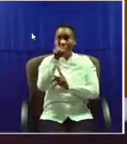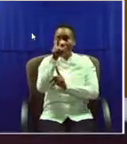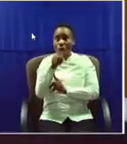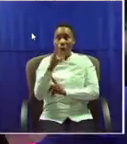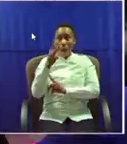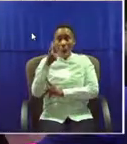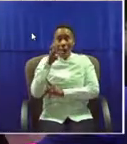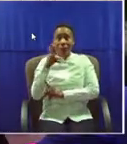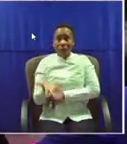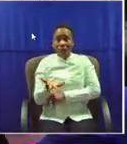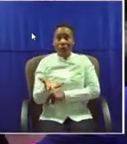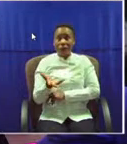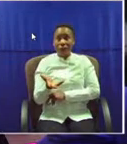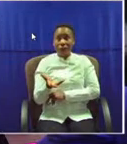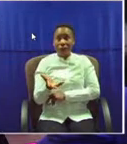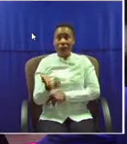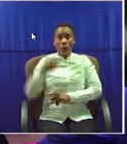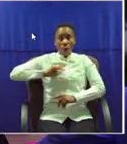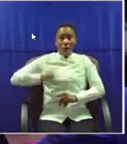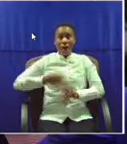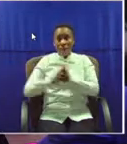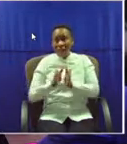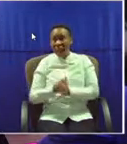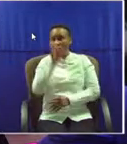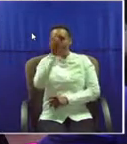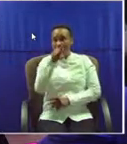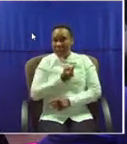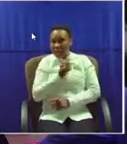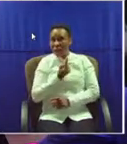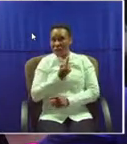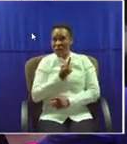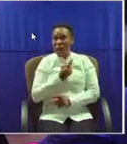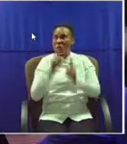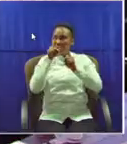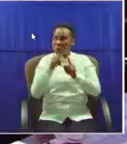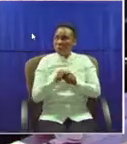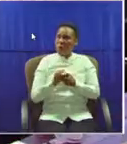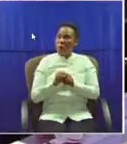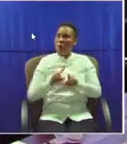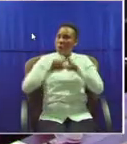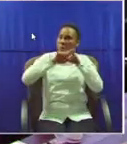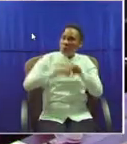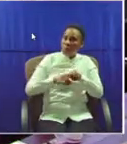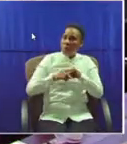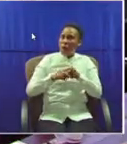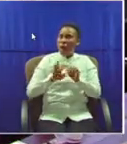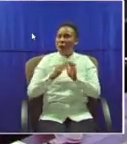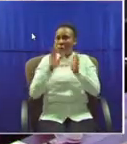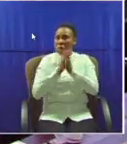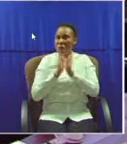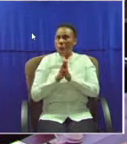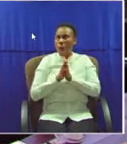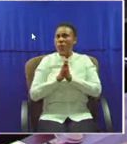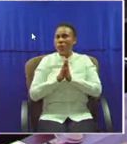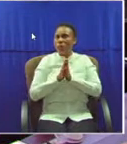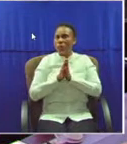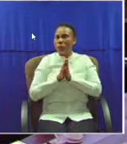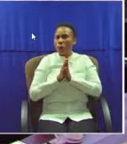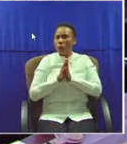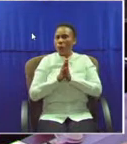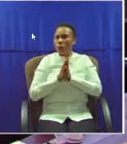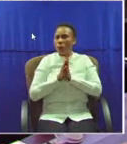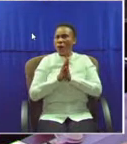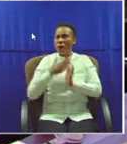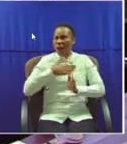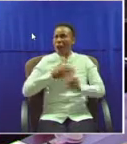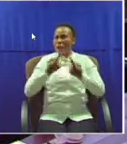happen. Honorable, as a woman speaker in this honorable country, stop screaming. You are not lenient on women MPs. Don't you pick scream us out very quickly. I'm taking you mute out us on the